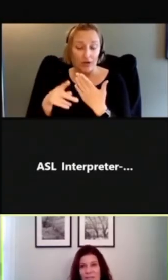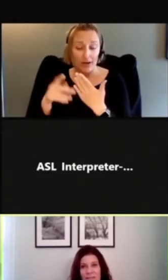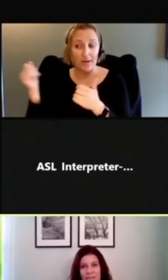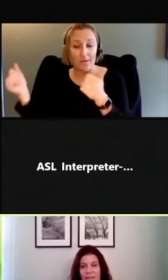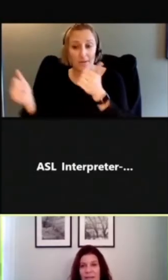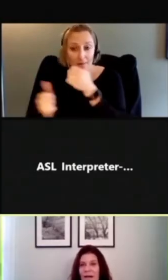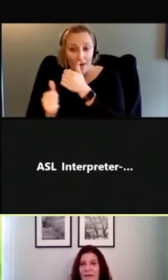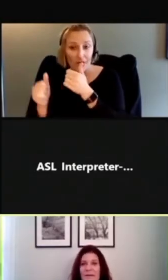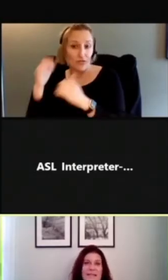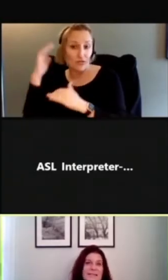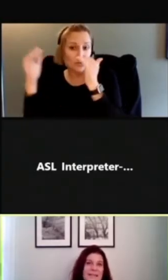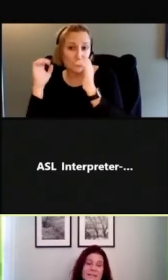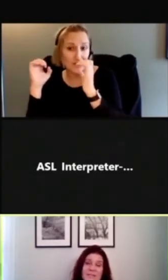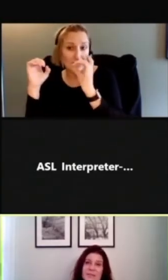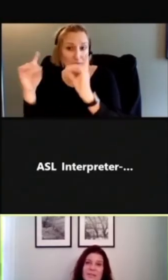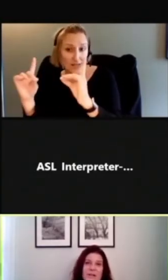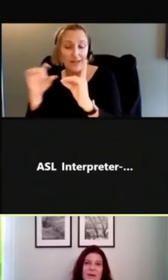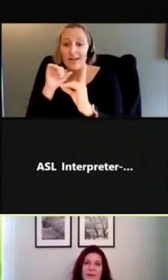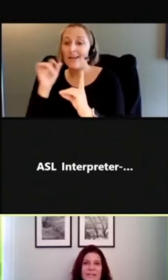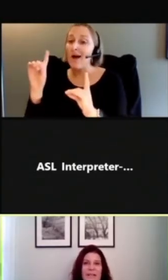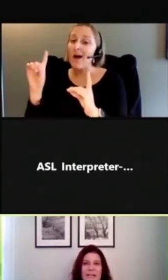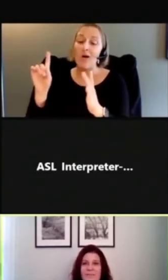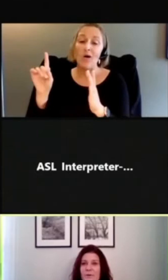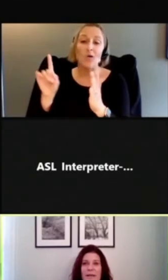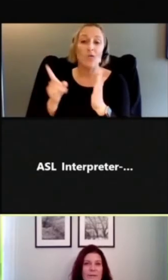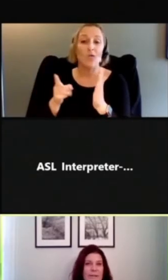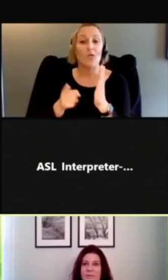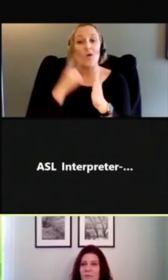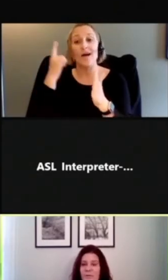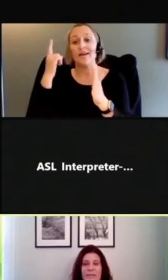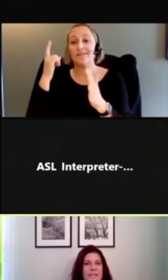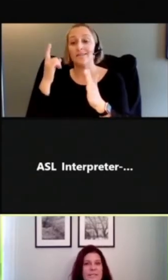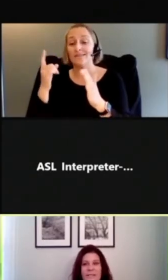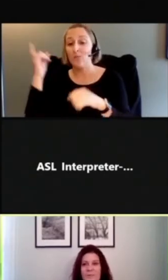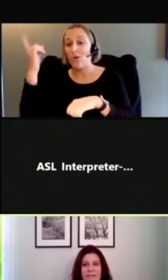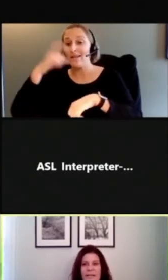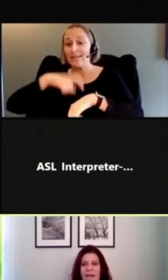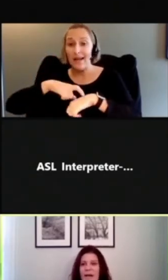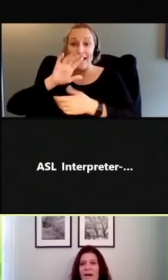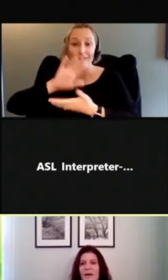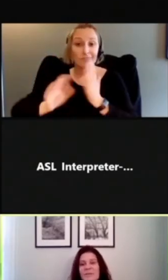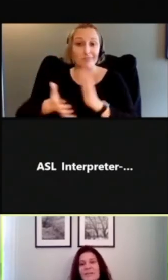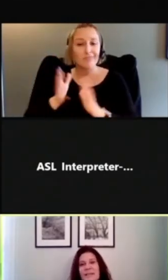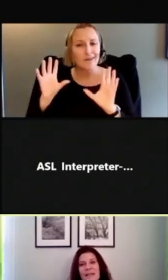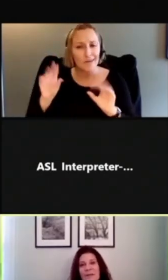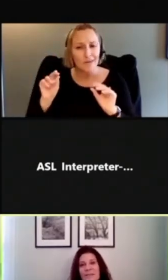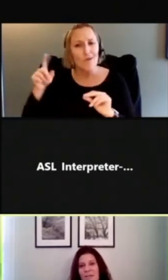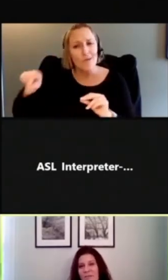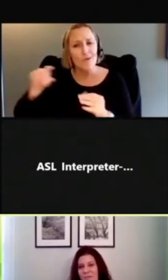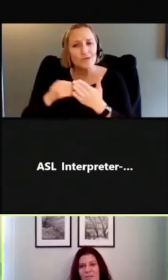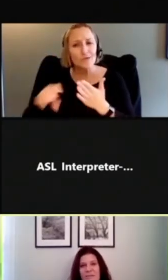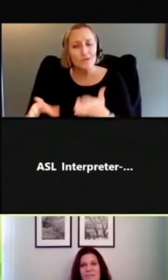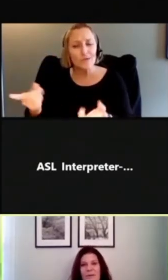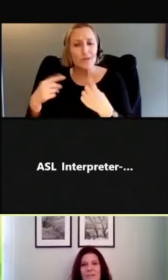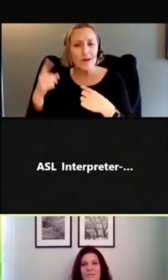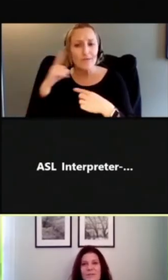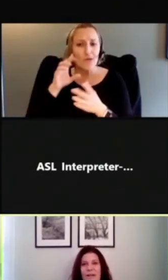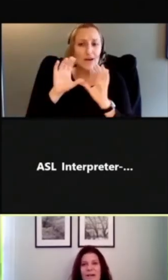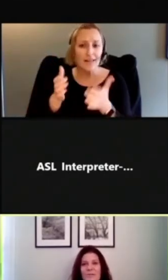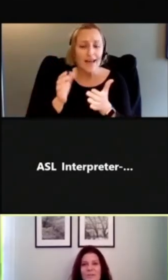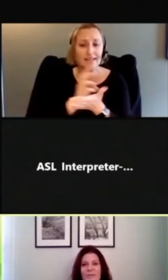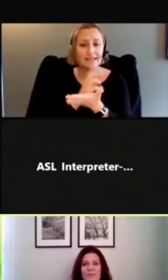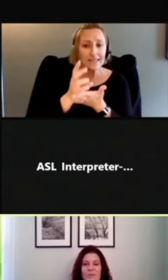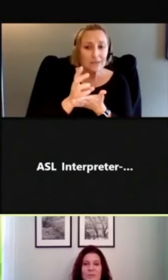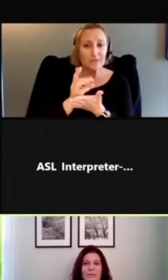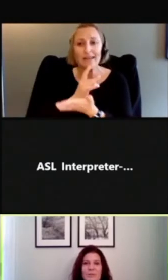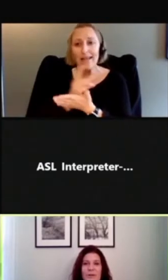just a one-shot deal. As I said, these students are in class for 8 weeks, 12 weeks, 16 weeks with the same instructors. And so it's a